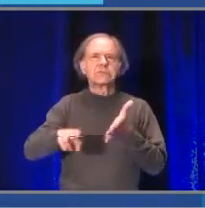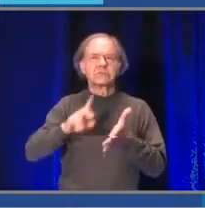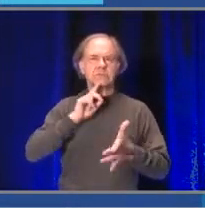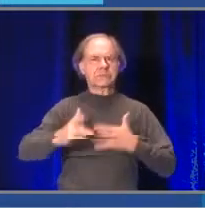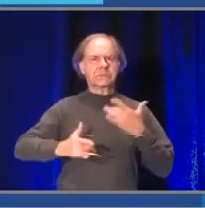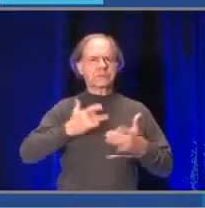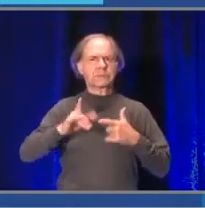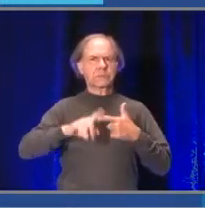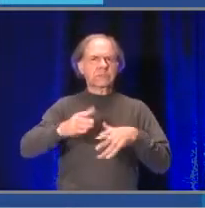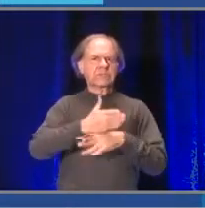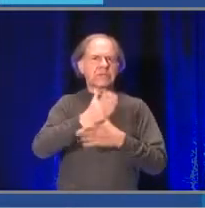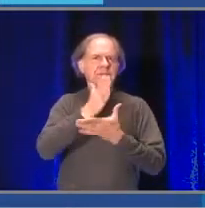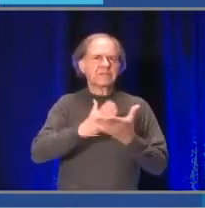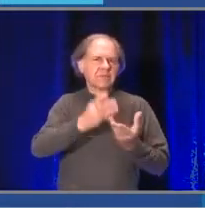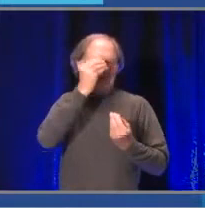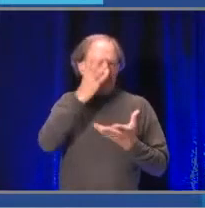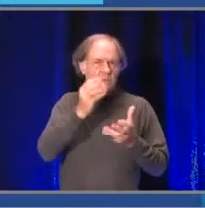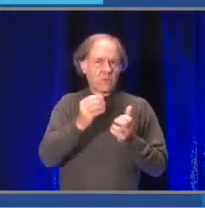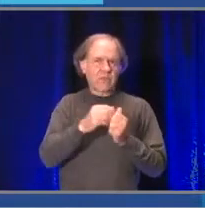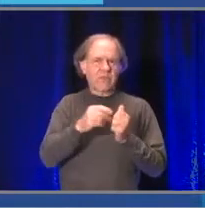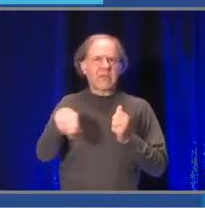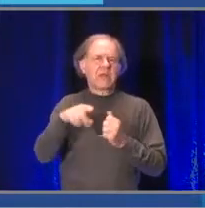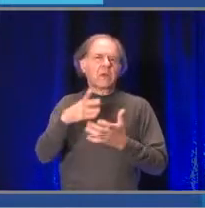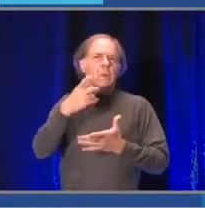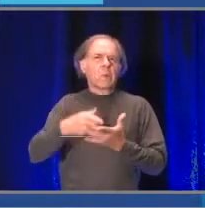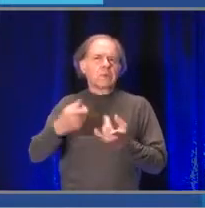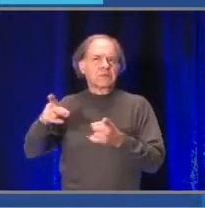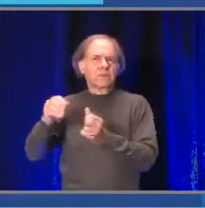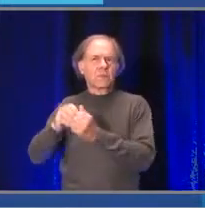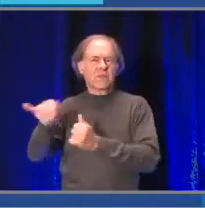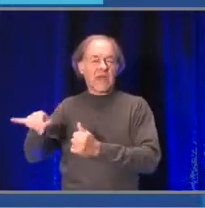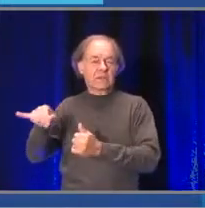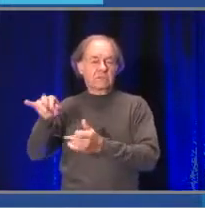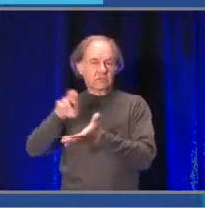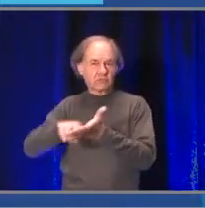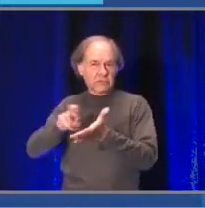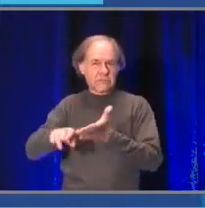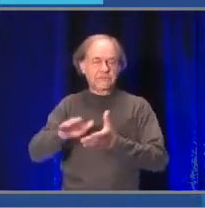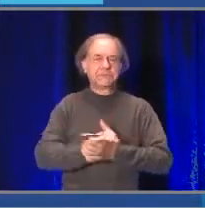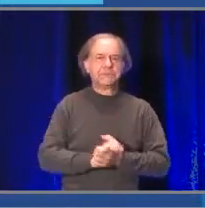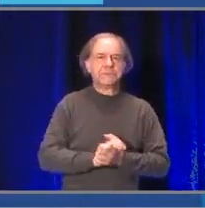excited about sharing some of the aspects of the study that we are conducting